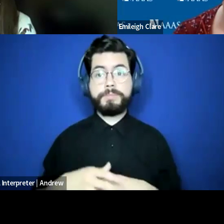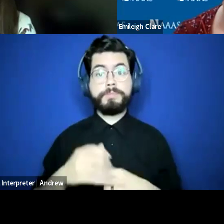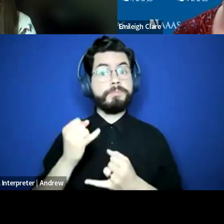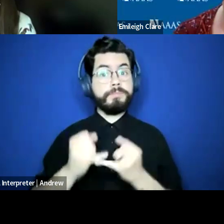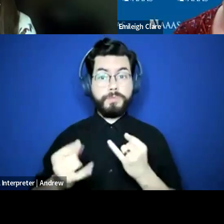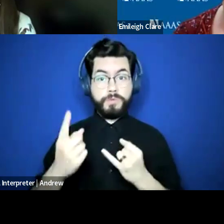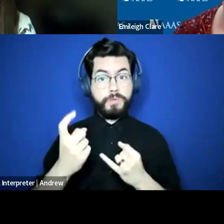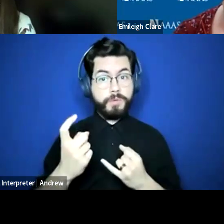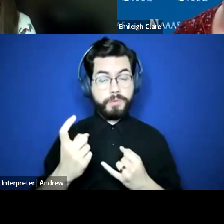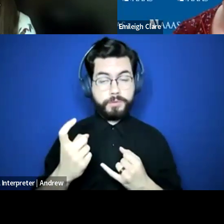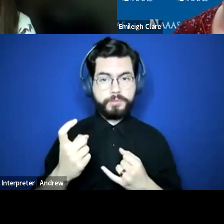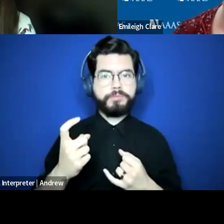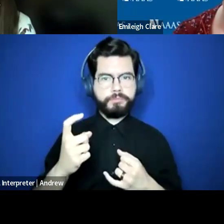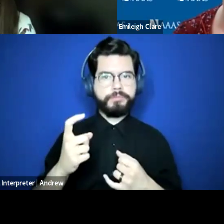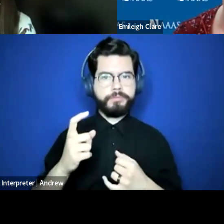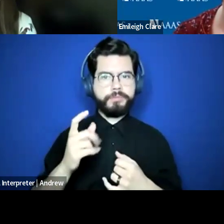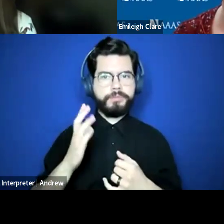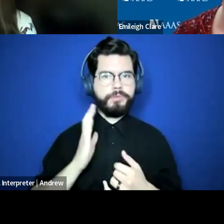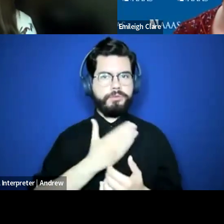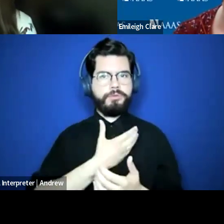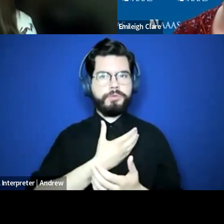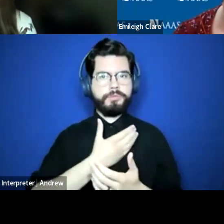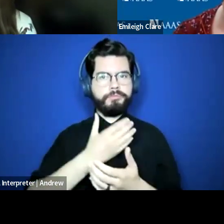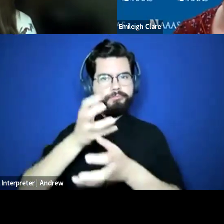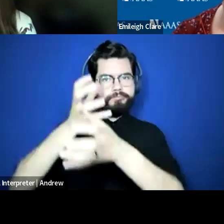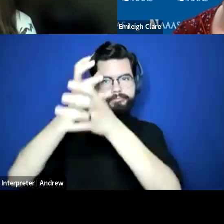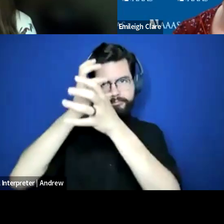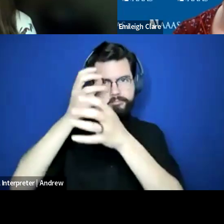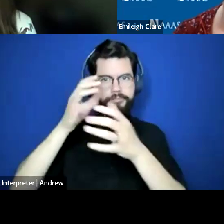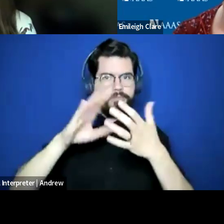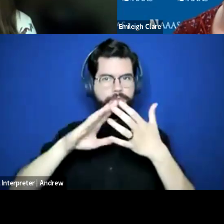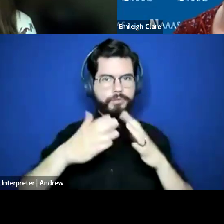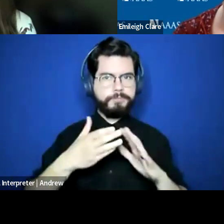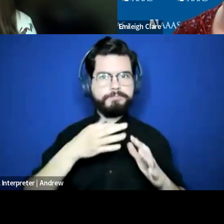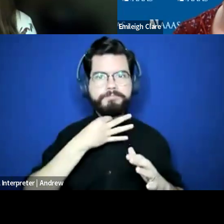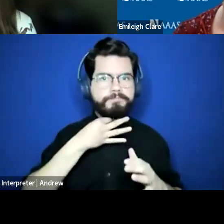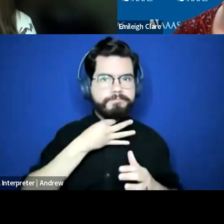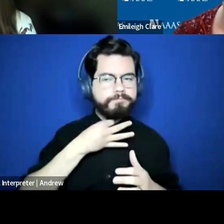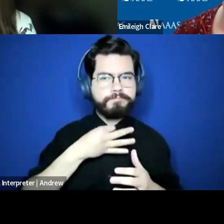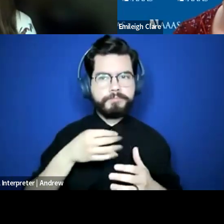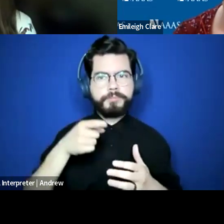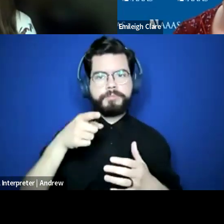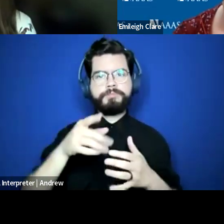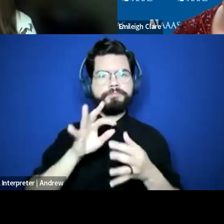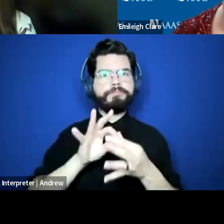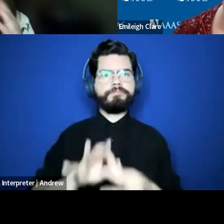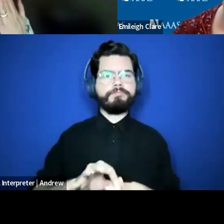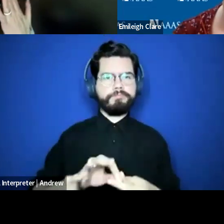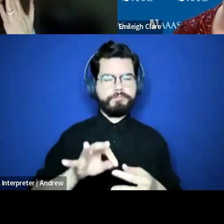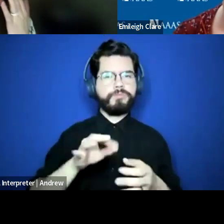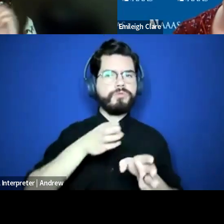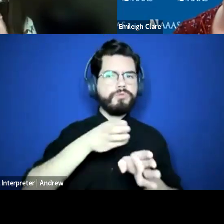our scholars community would be interested in hearing about in terms of career opportunities and career